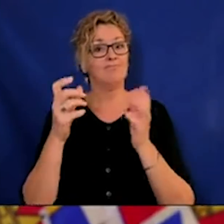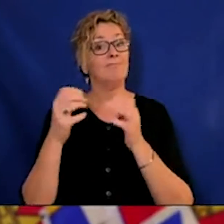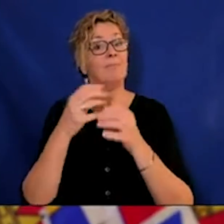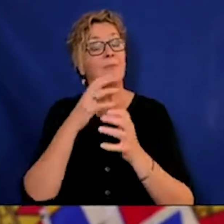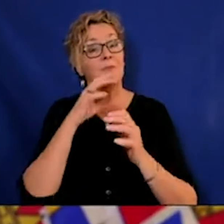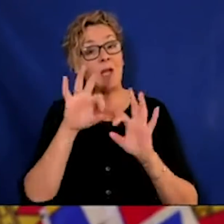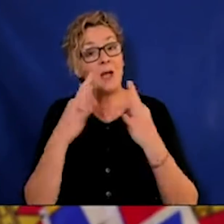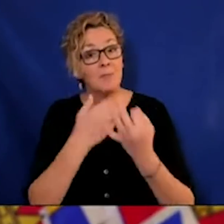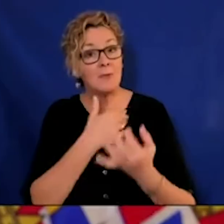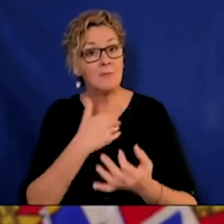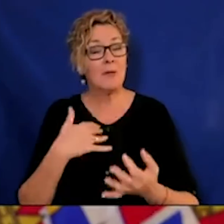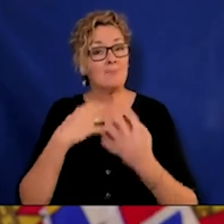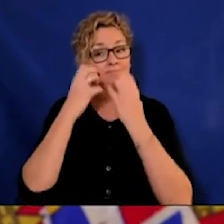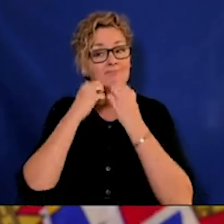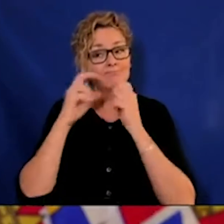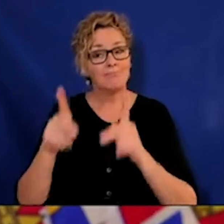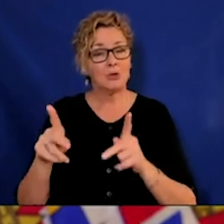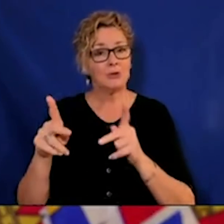We have